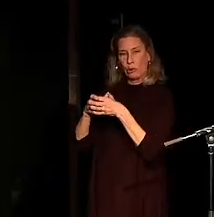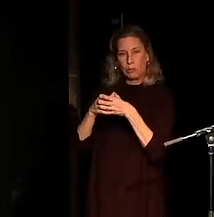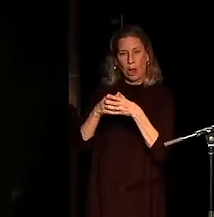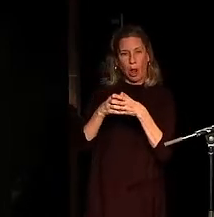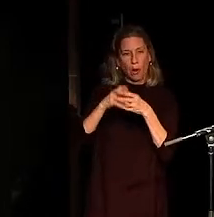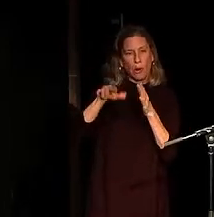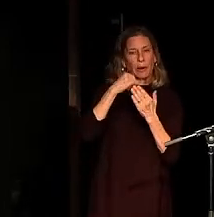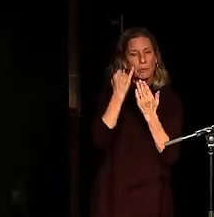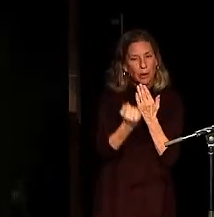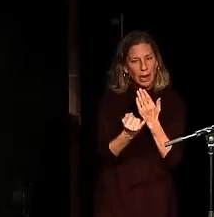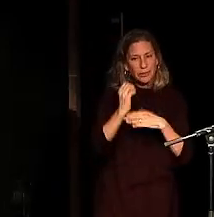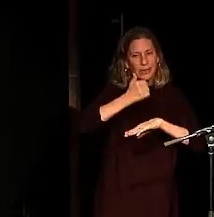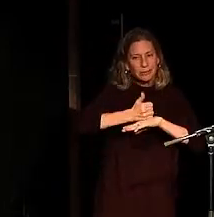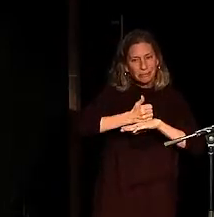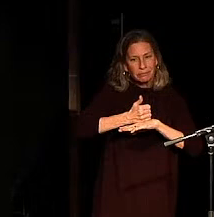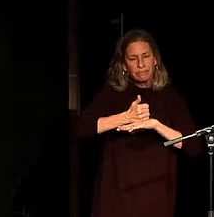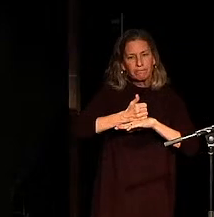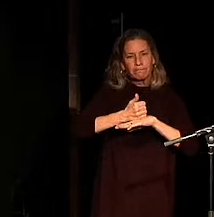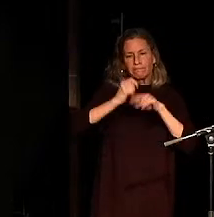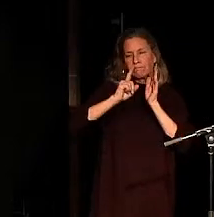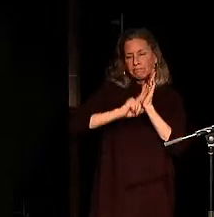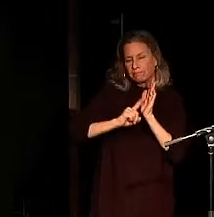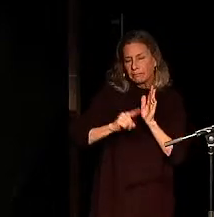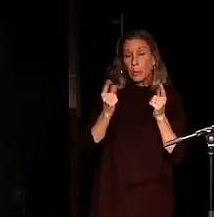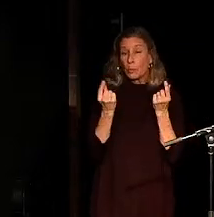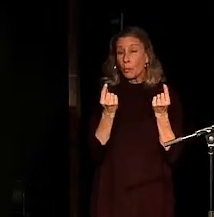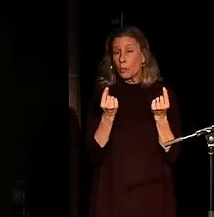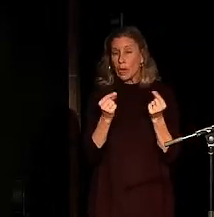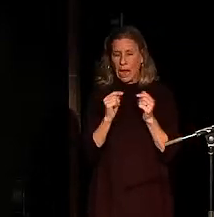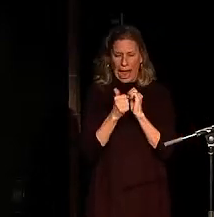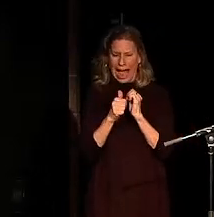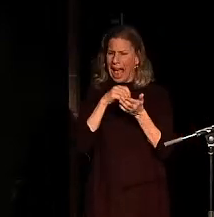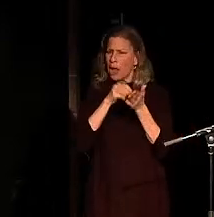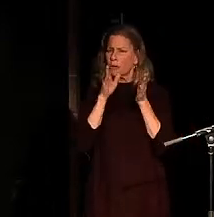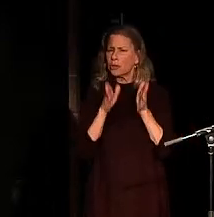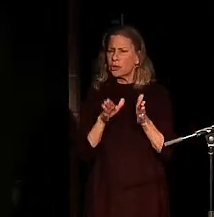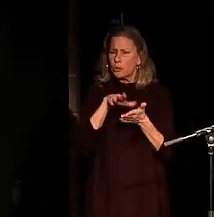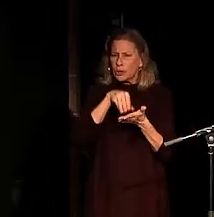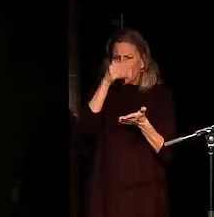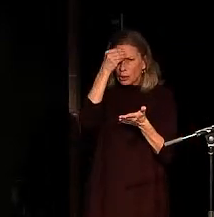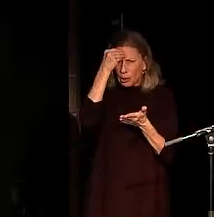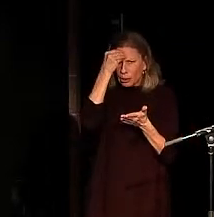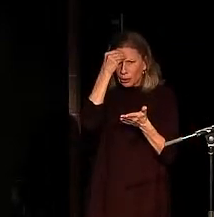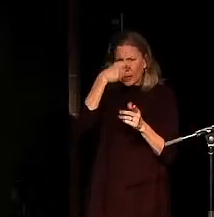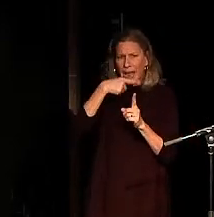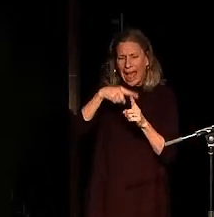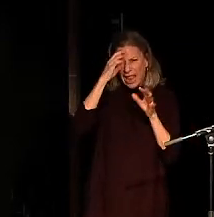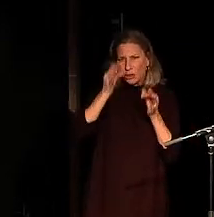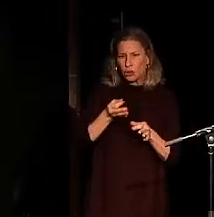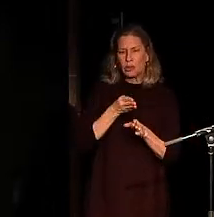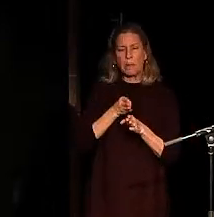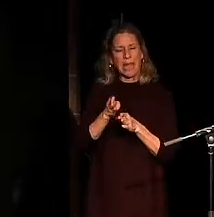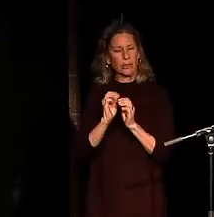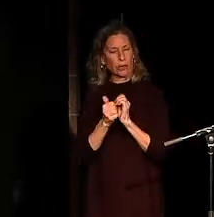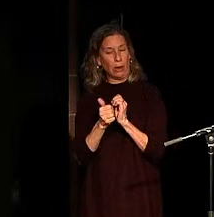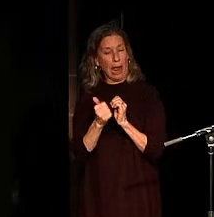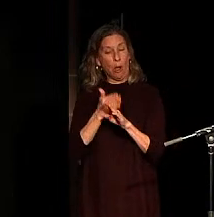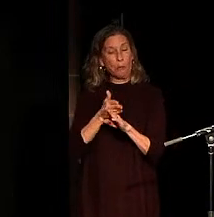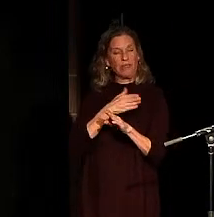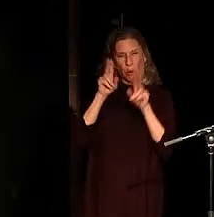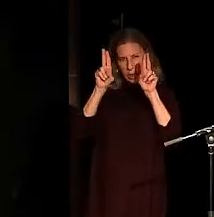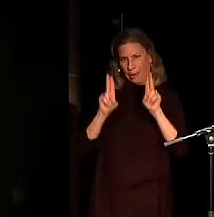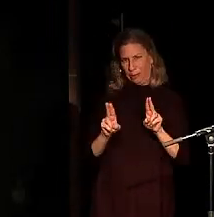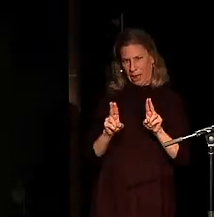projects. Some of the things they've looked at is how students learn about and choose their major before they